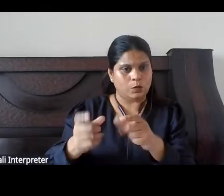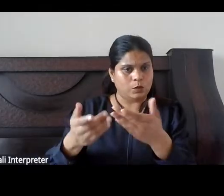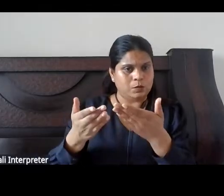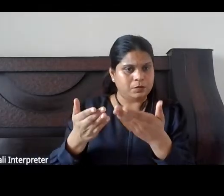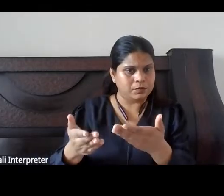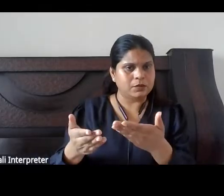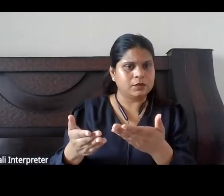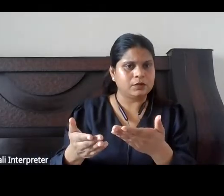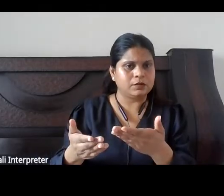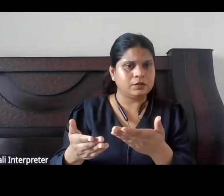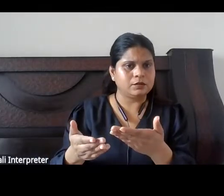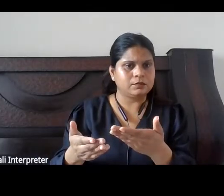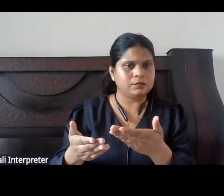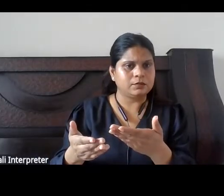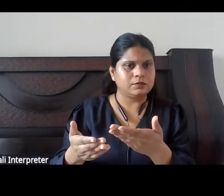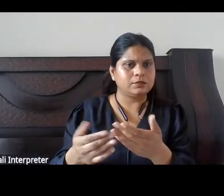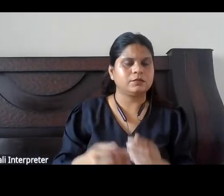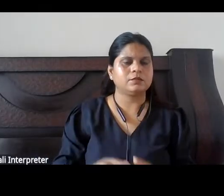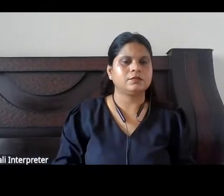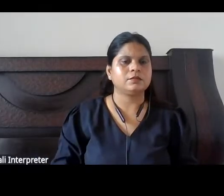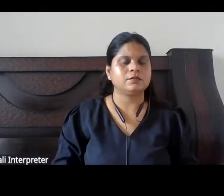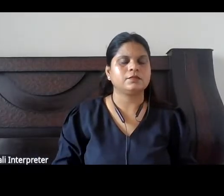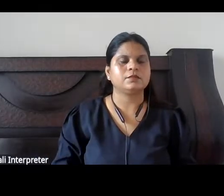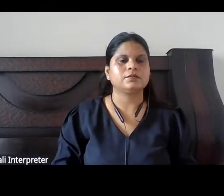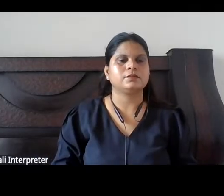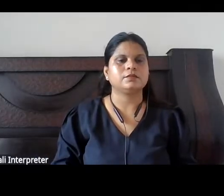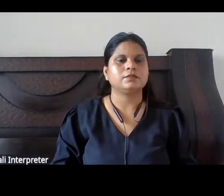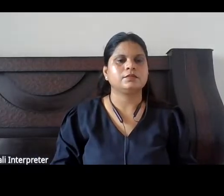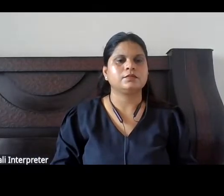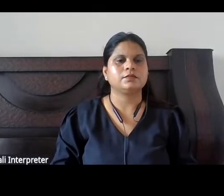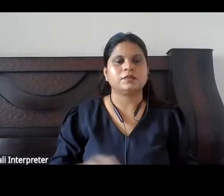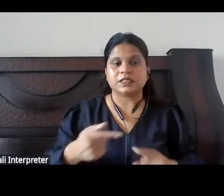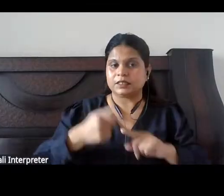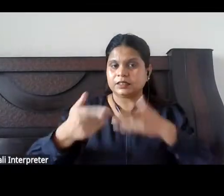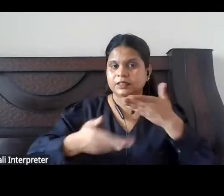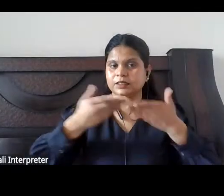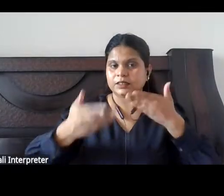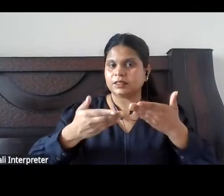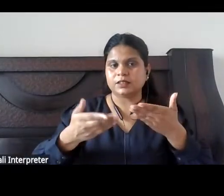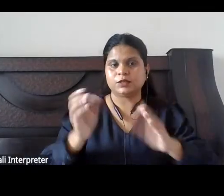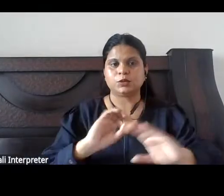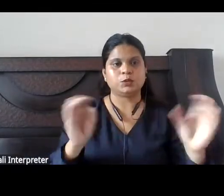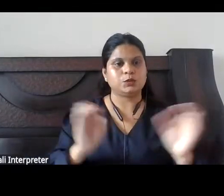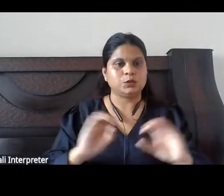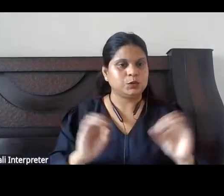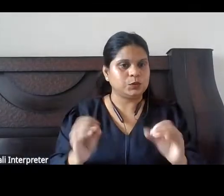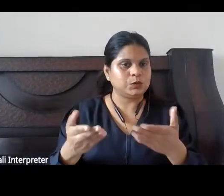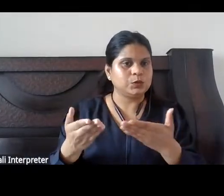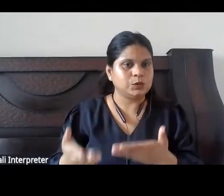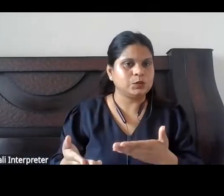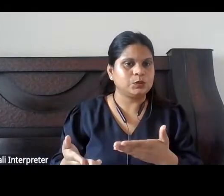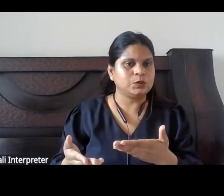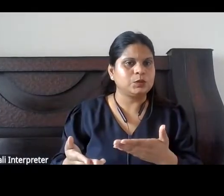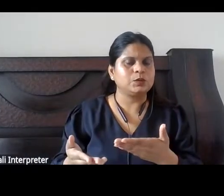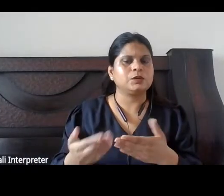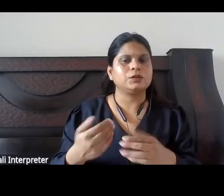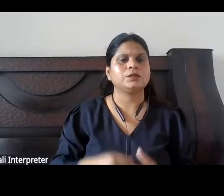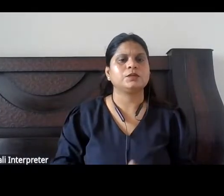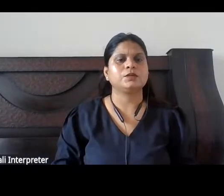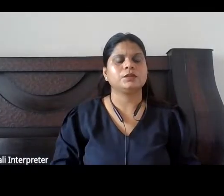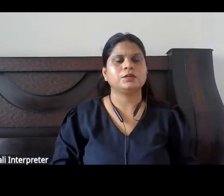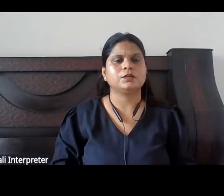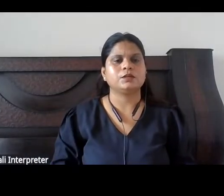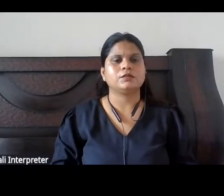trained enough to extract uh, the information on a wide spectrum of disability without making people